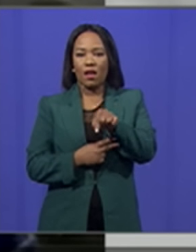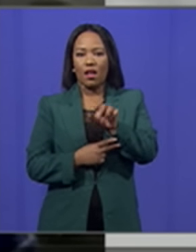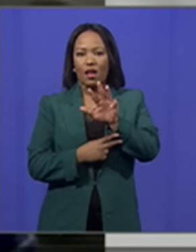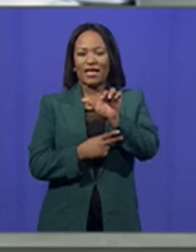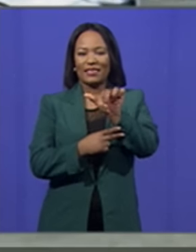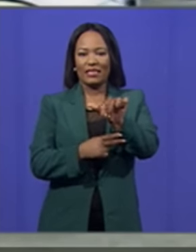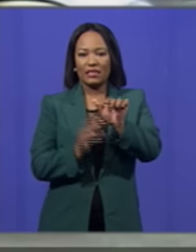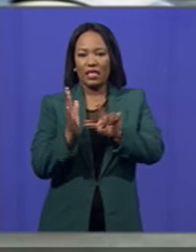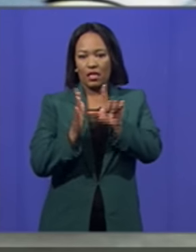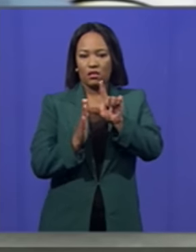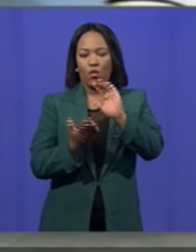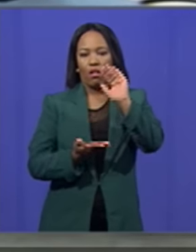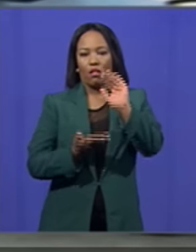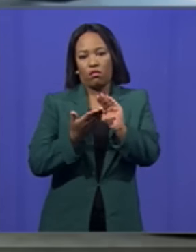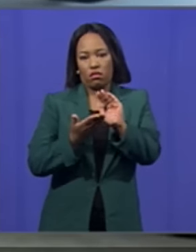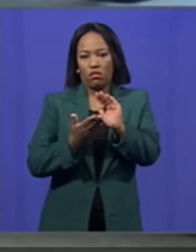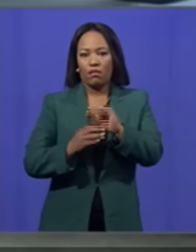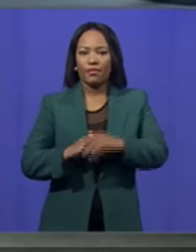per litre.